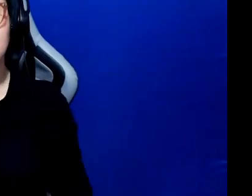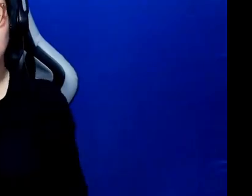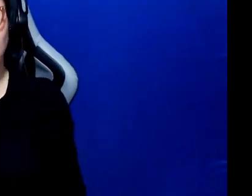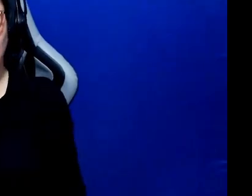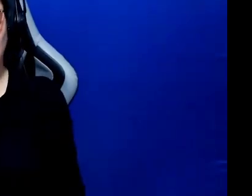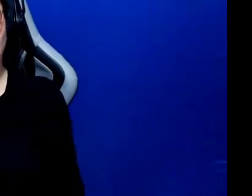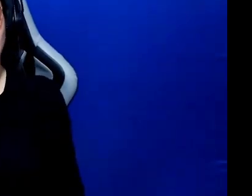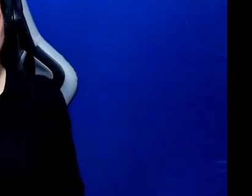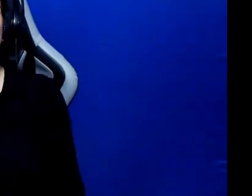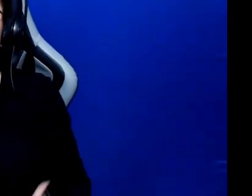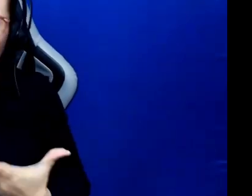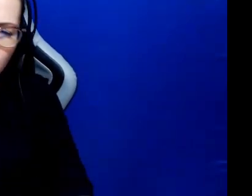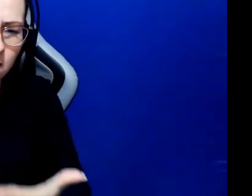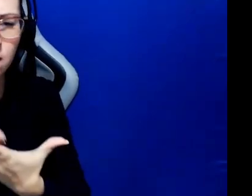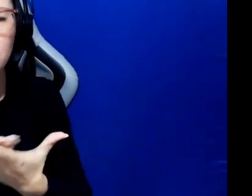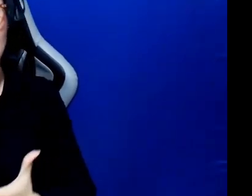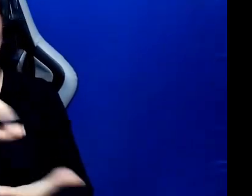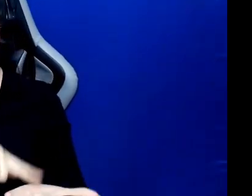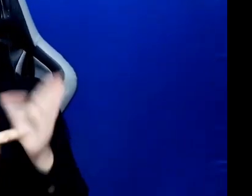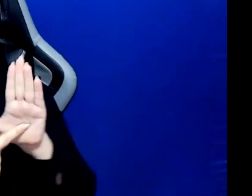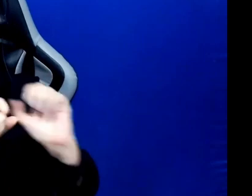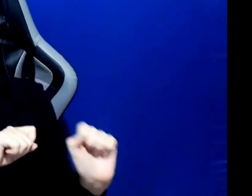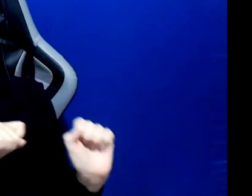Thank you very much, Natalia.